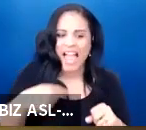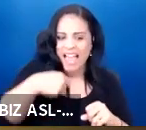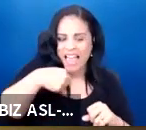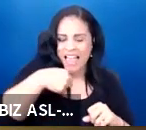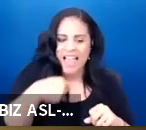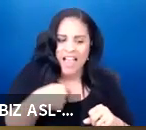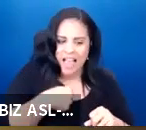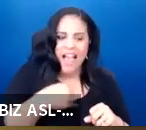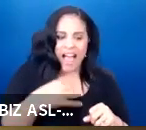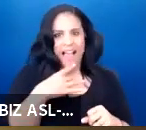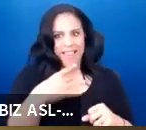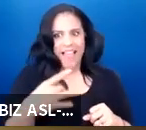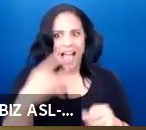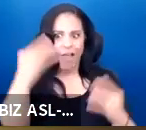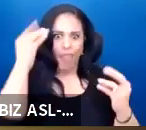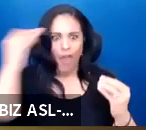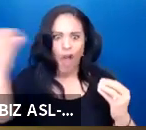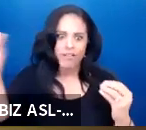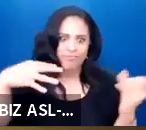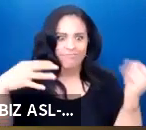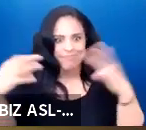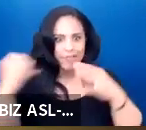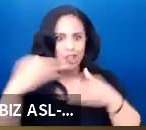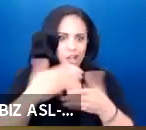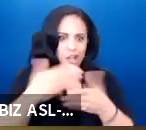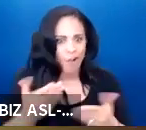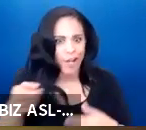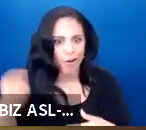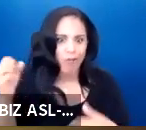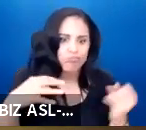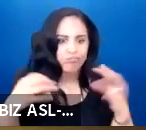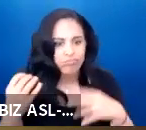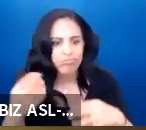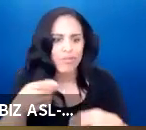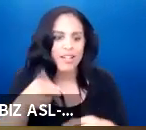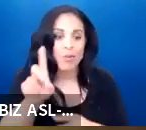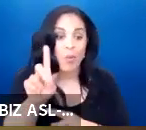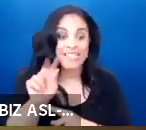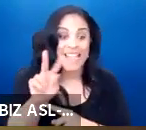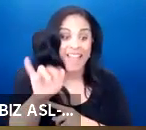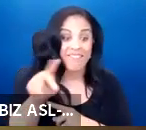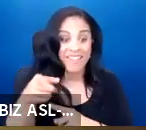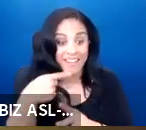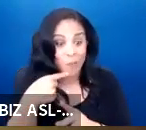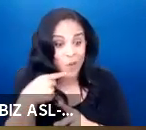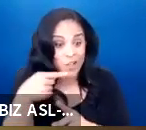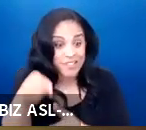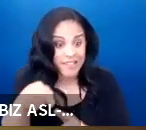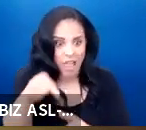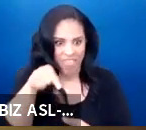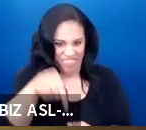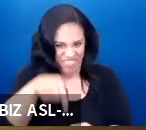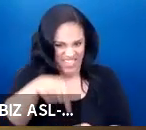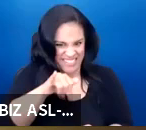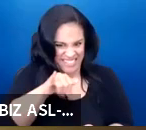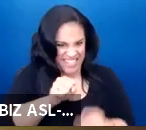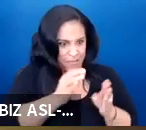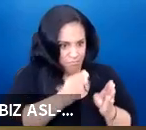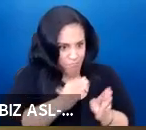I like the thoughts that are being shared here as far as what David said about how this is a preparation,